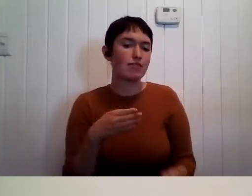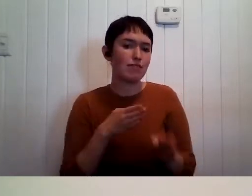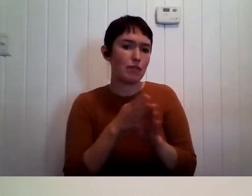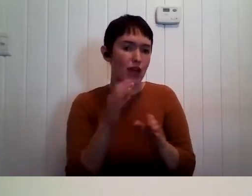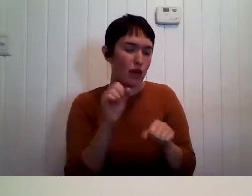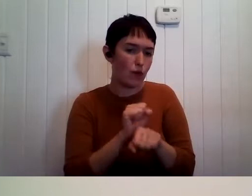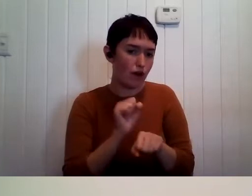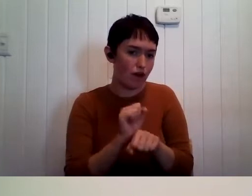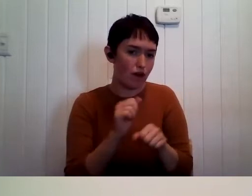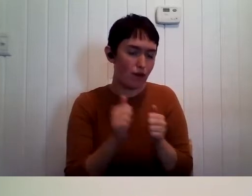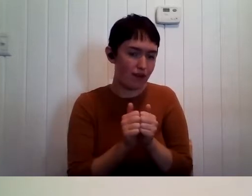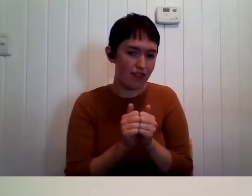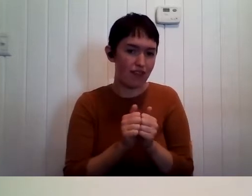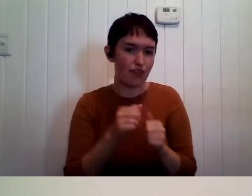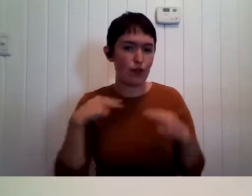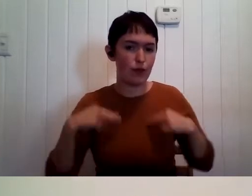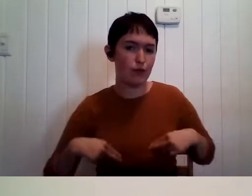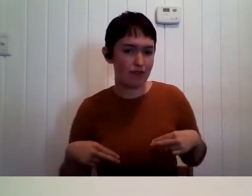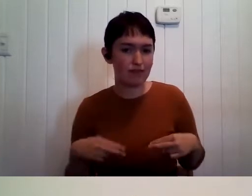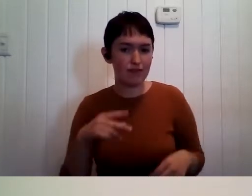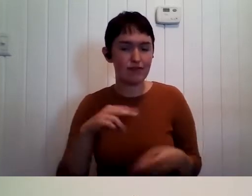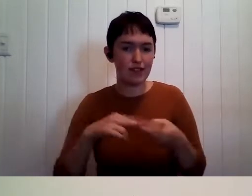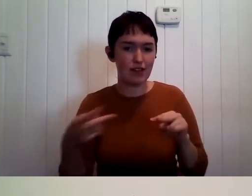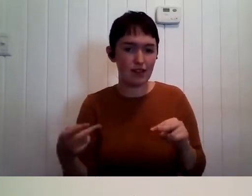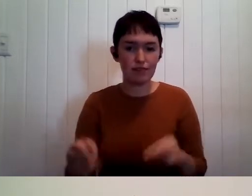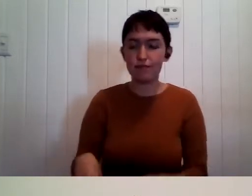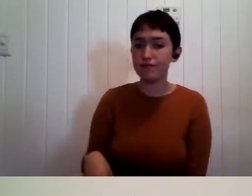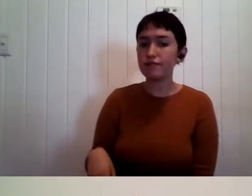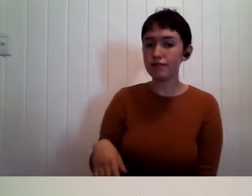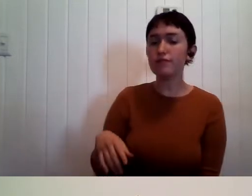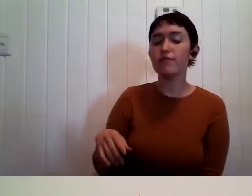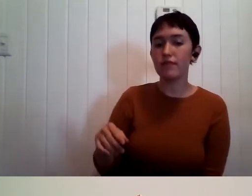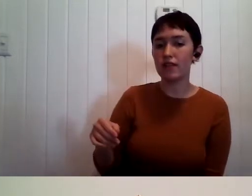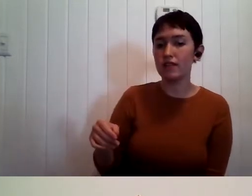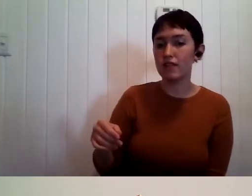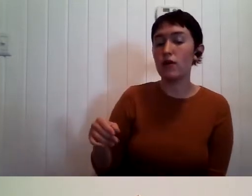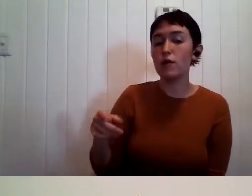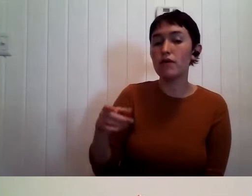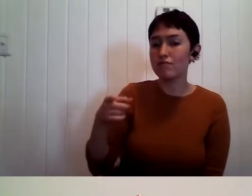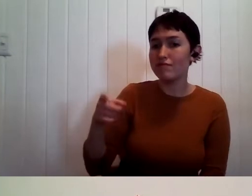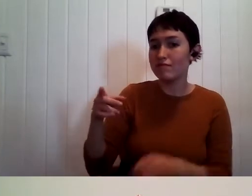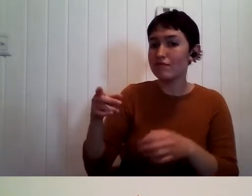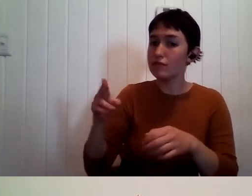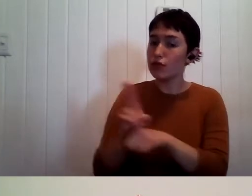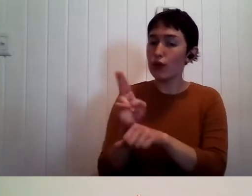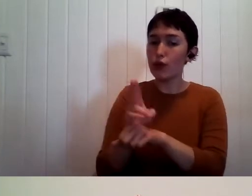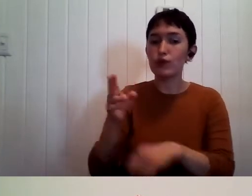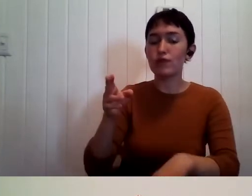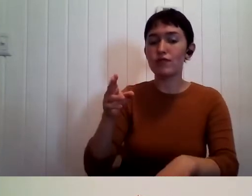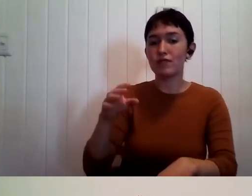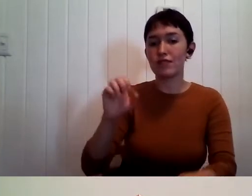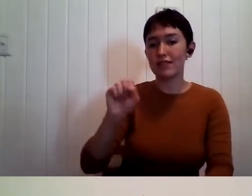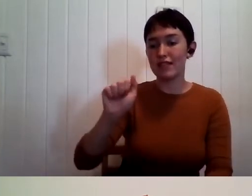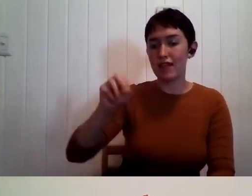Certainly, though, Illumina technologies are used on samples from genetically modified organisms like 1,000 times a